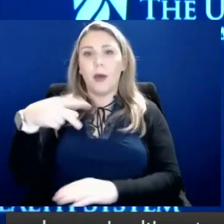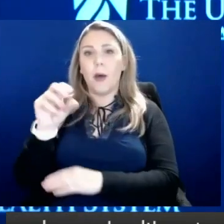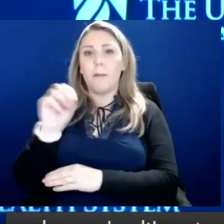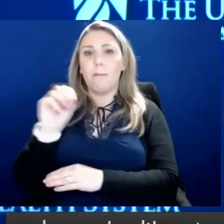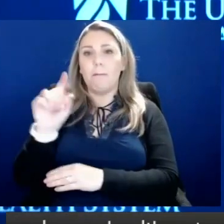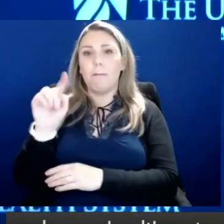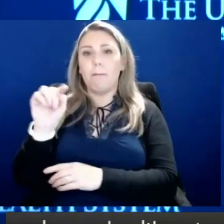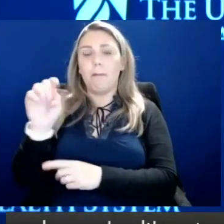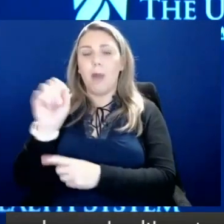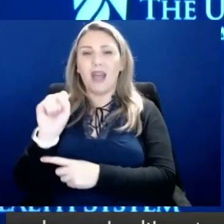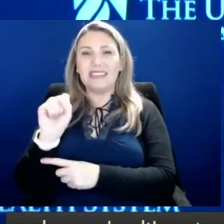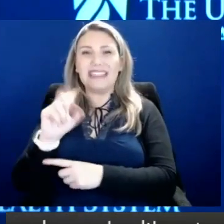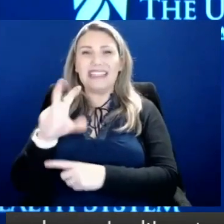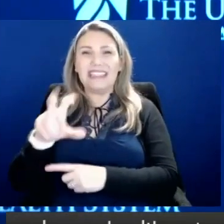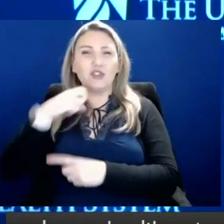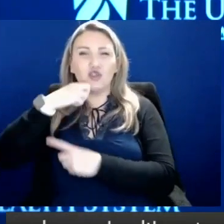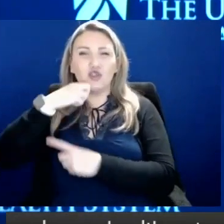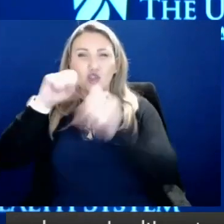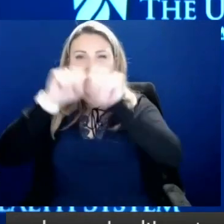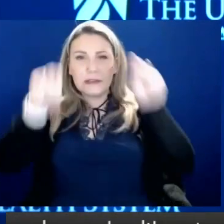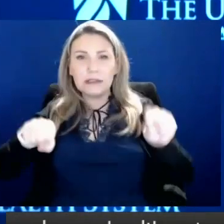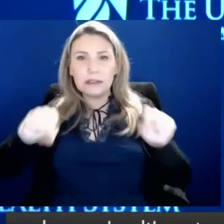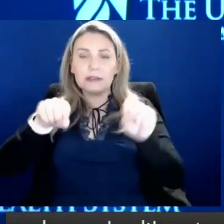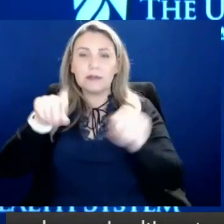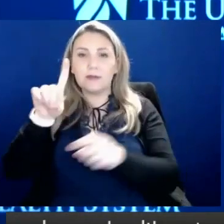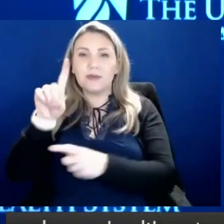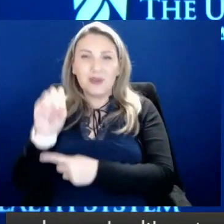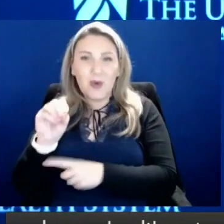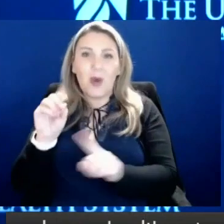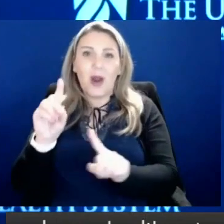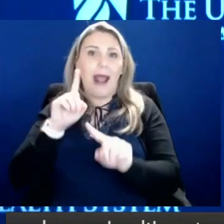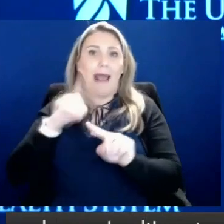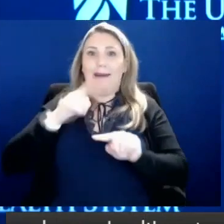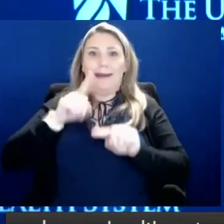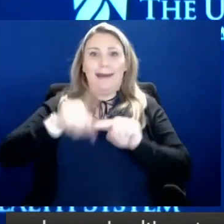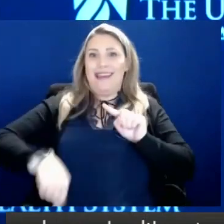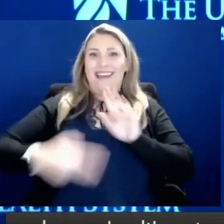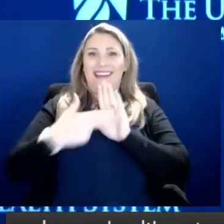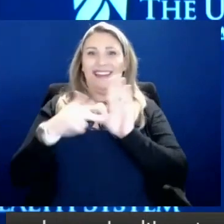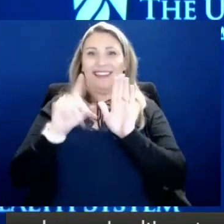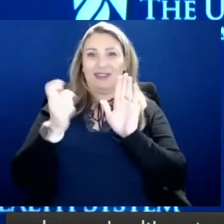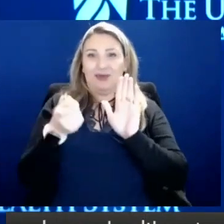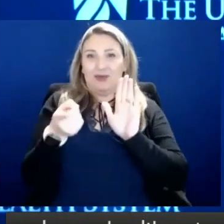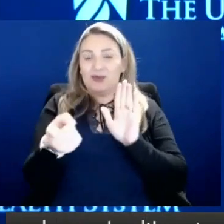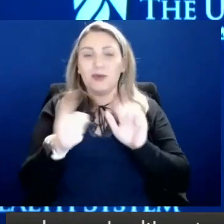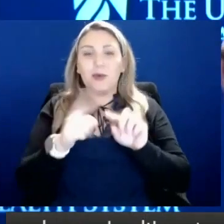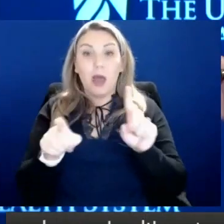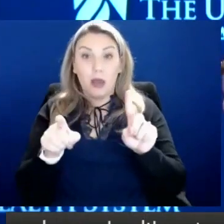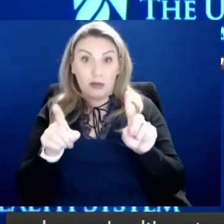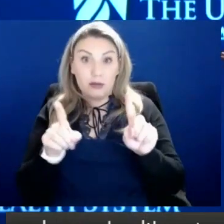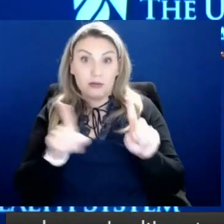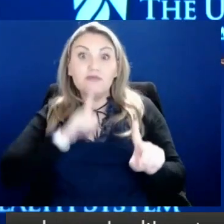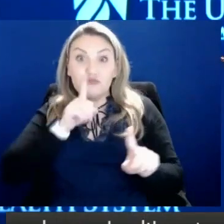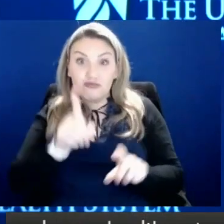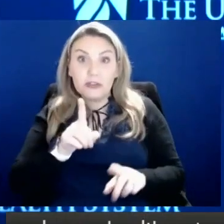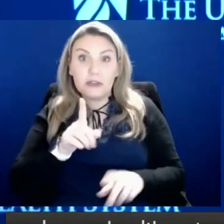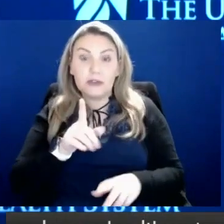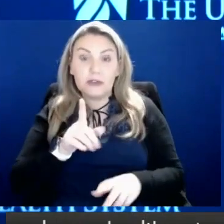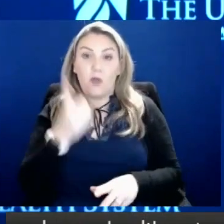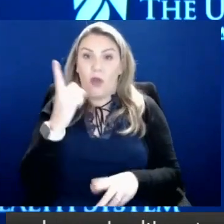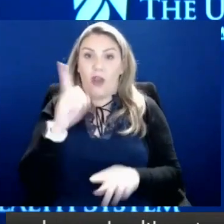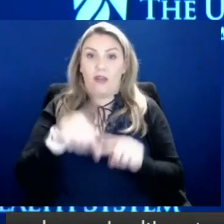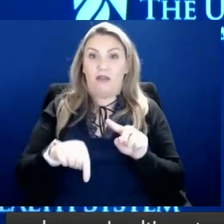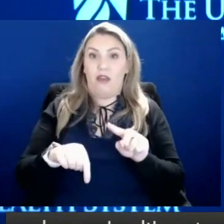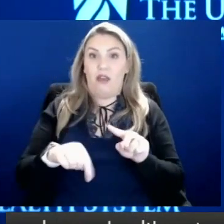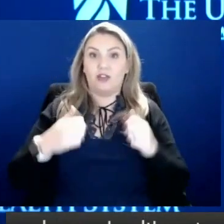you're describing. I can't diagnose you with that here. However, it's a thing. One of them can't take hot showers anymore because that's